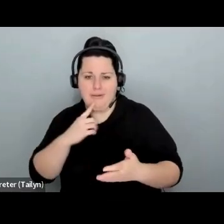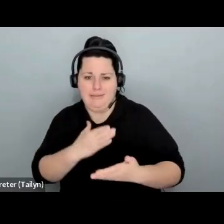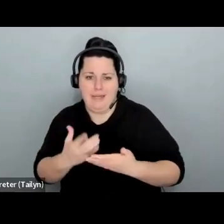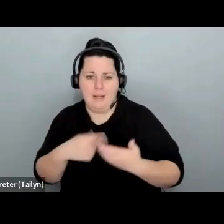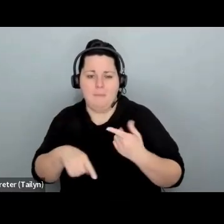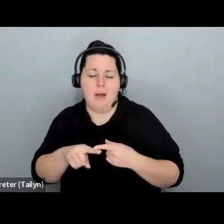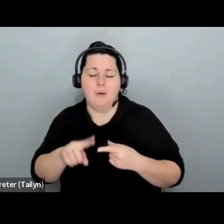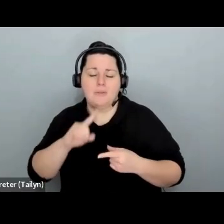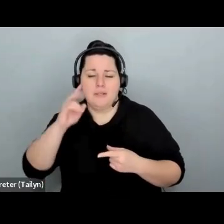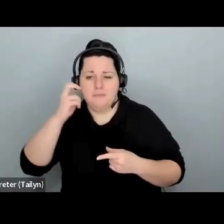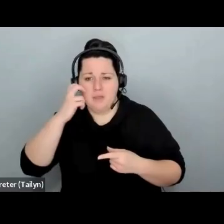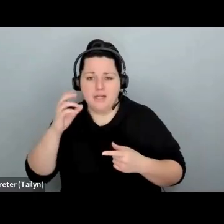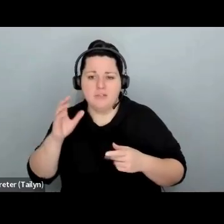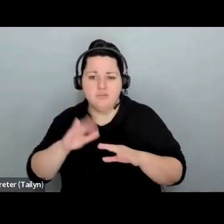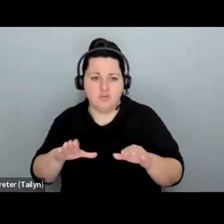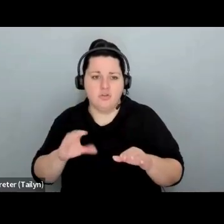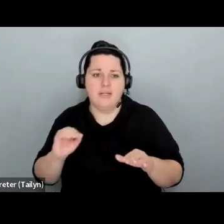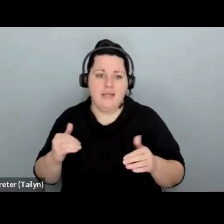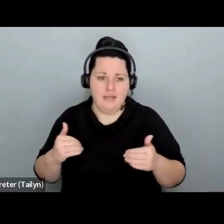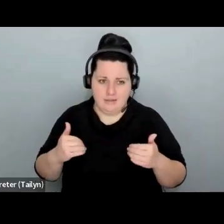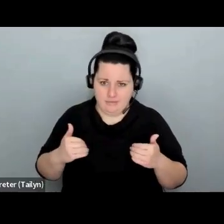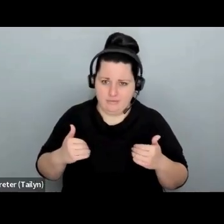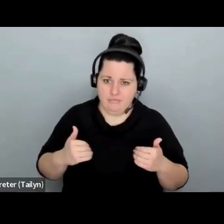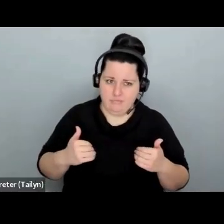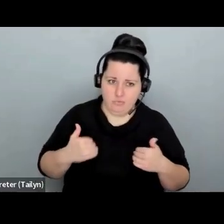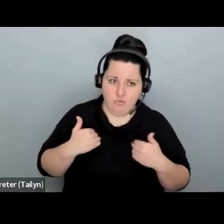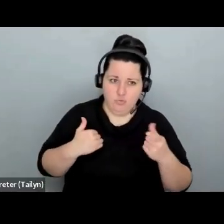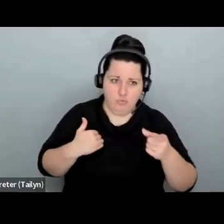and young adults in Florida to the federal government.